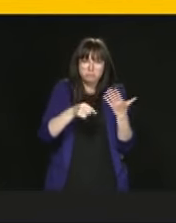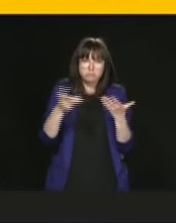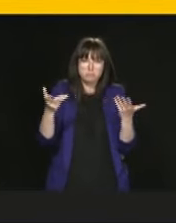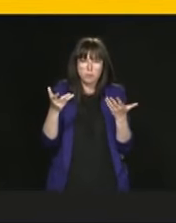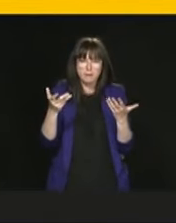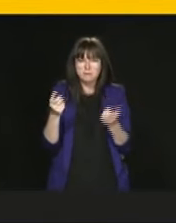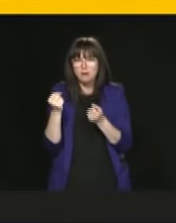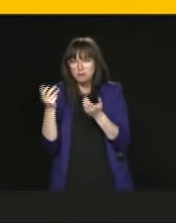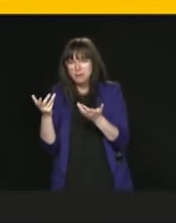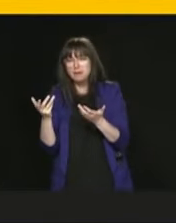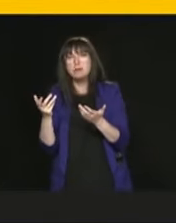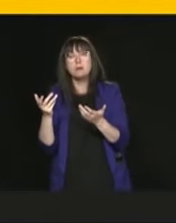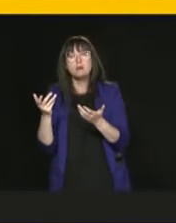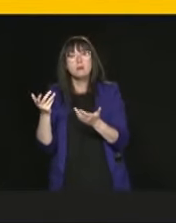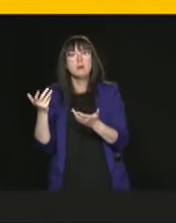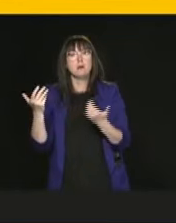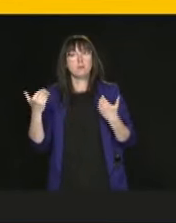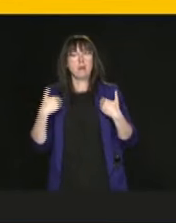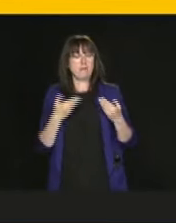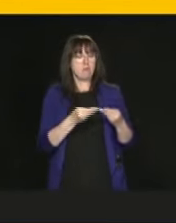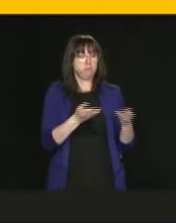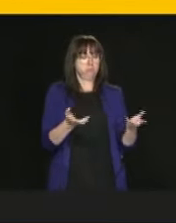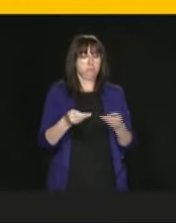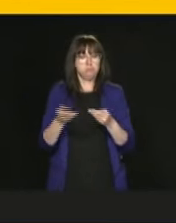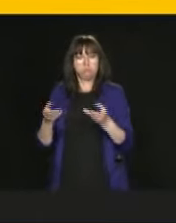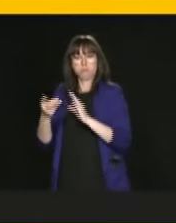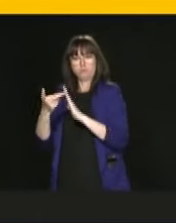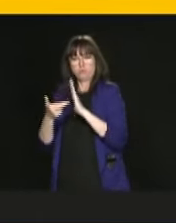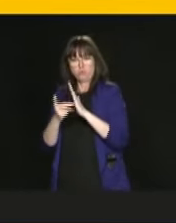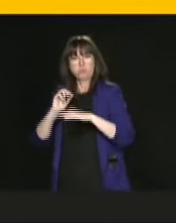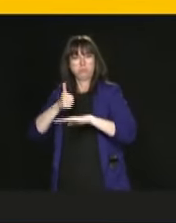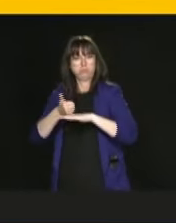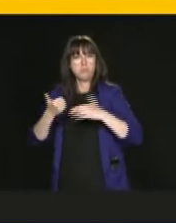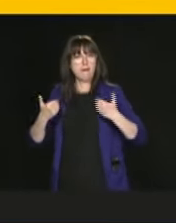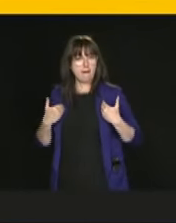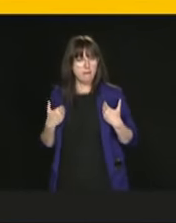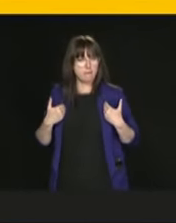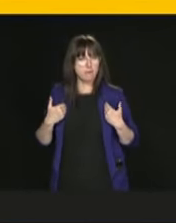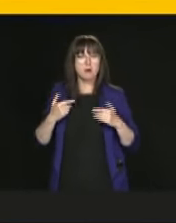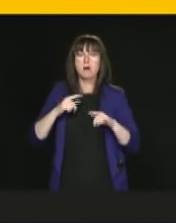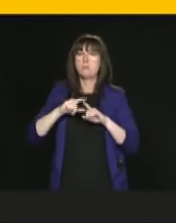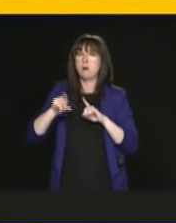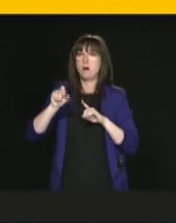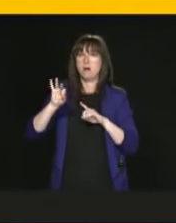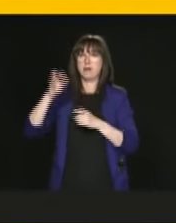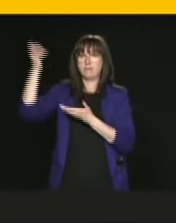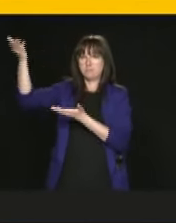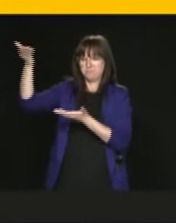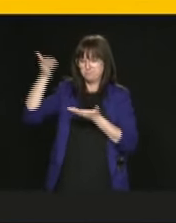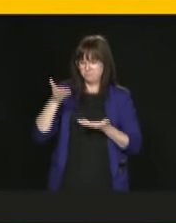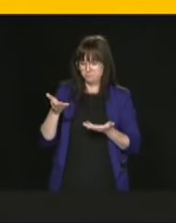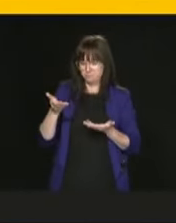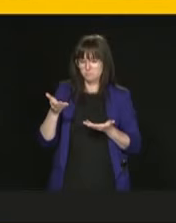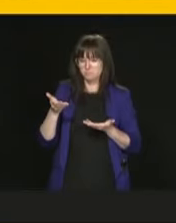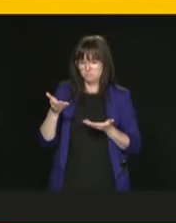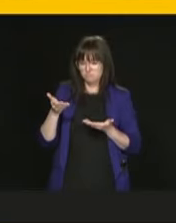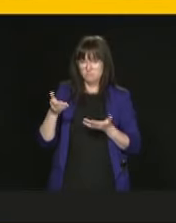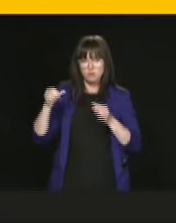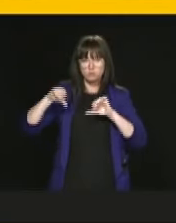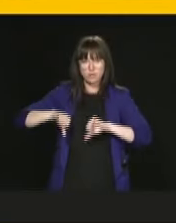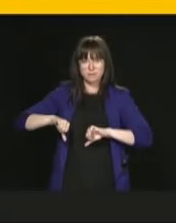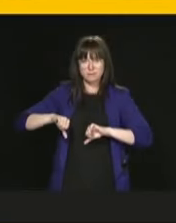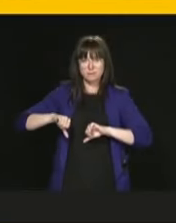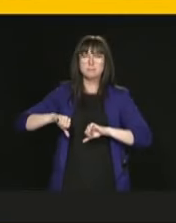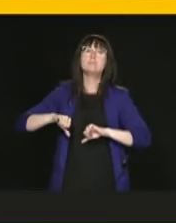framework that is at play, but I'm sure that any shipment that has to be rejected will have some pressure on the health system